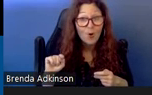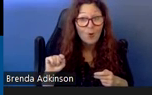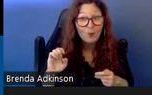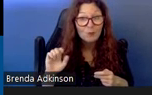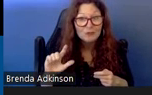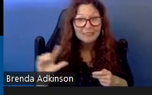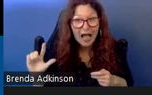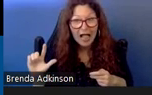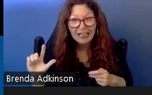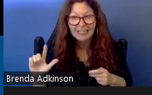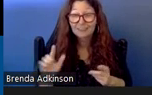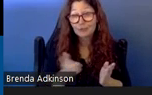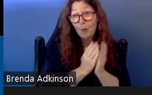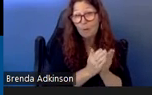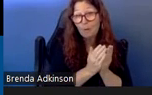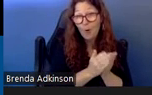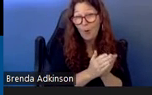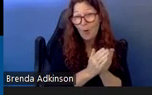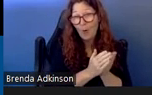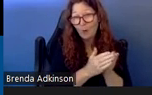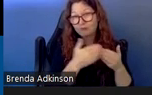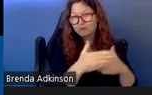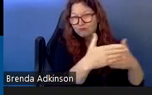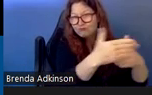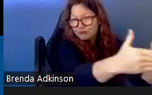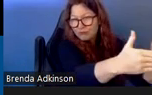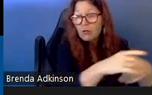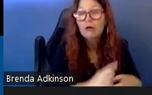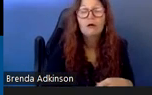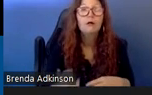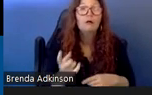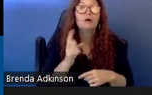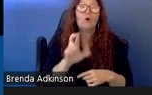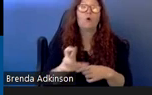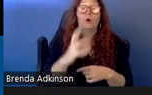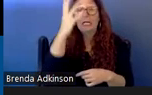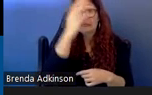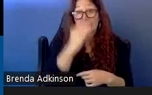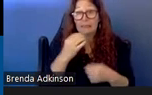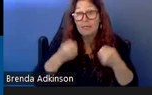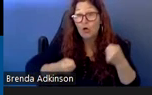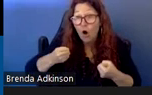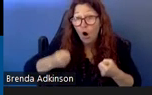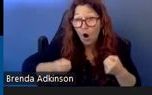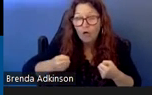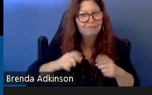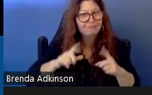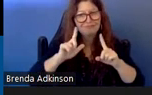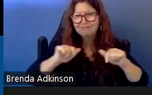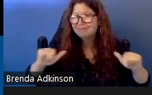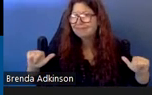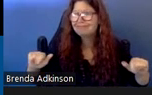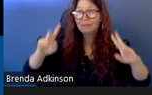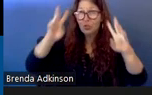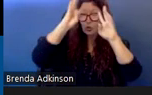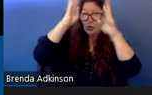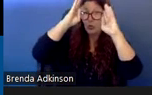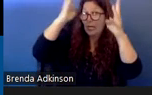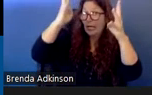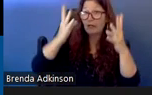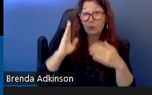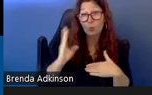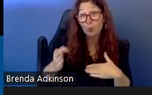sleeping cars, and just about anything we're willing to look at and see if it's a viable option